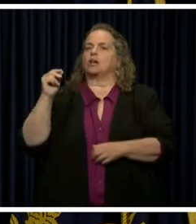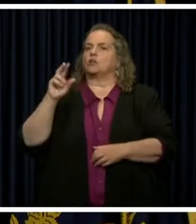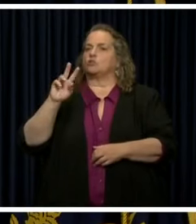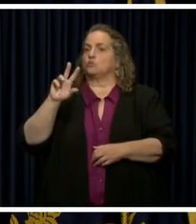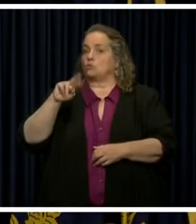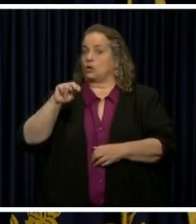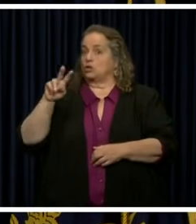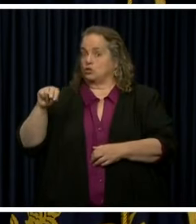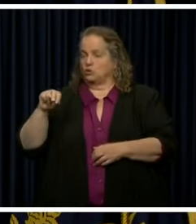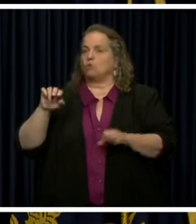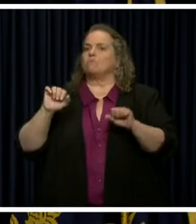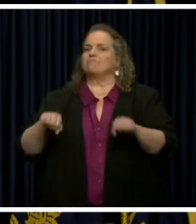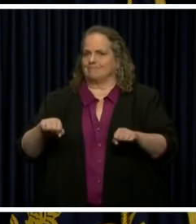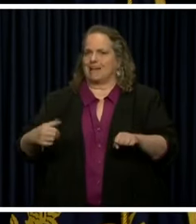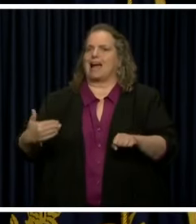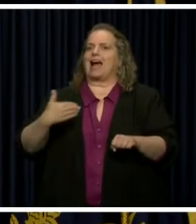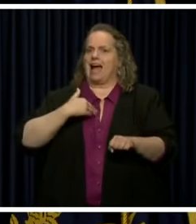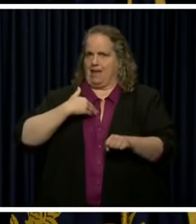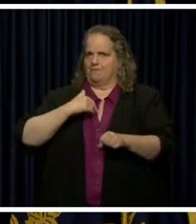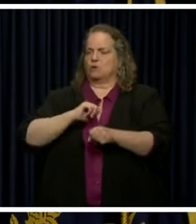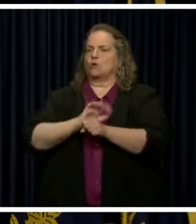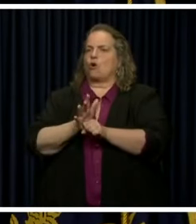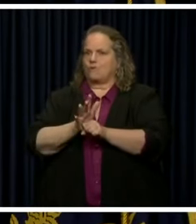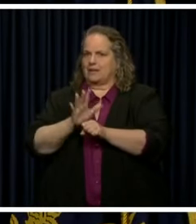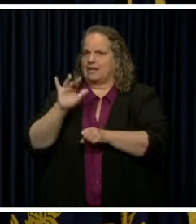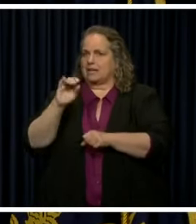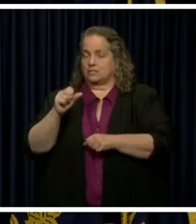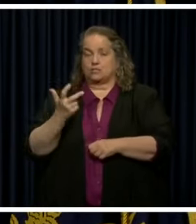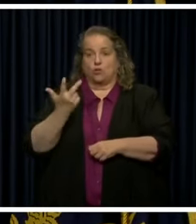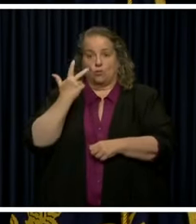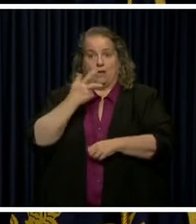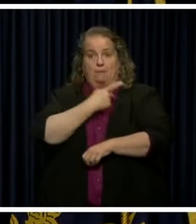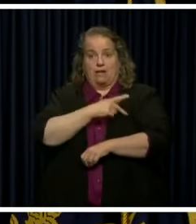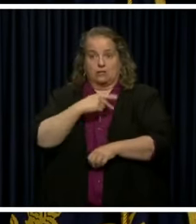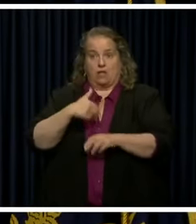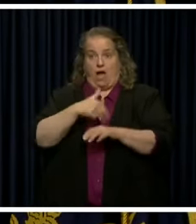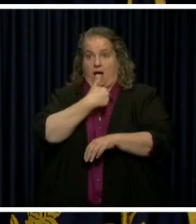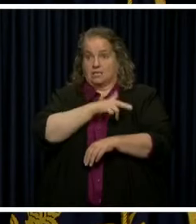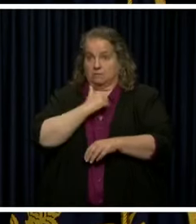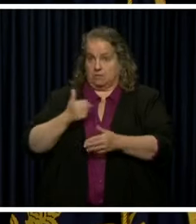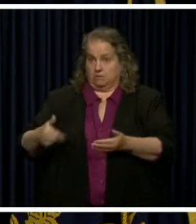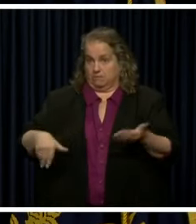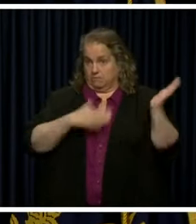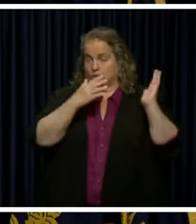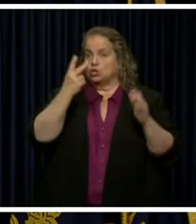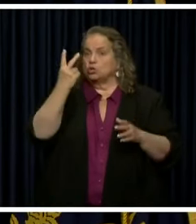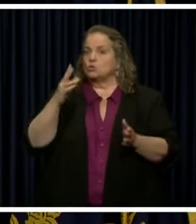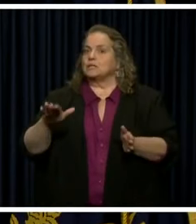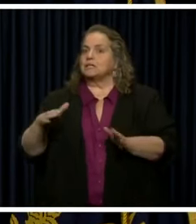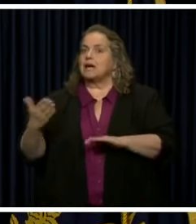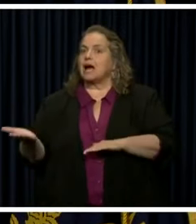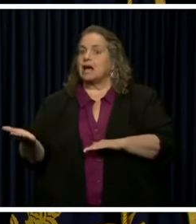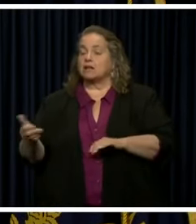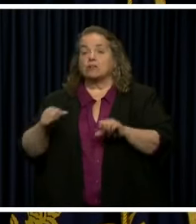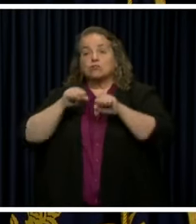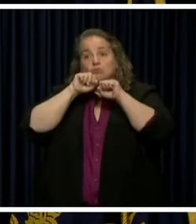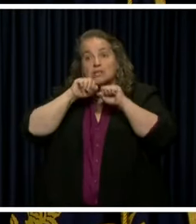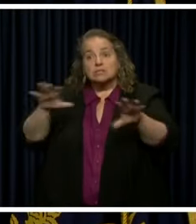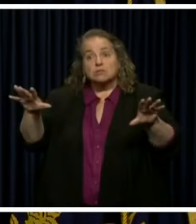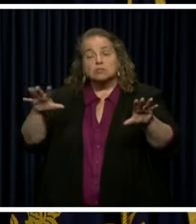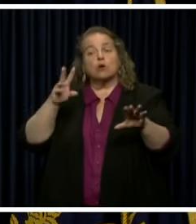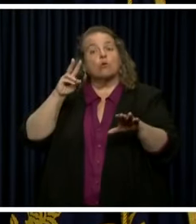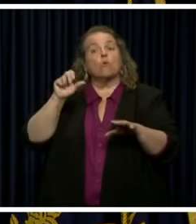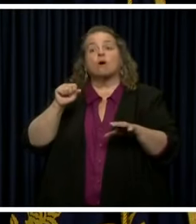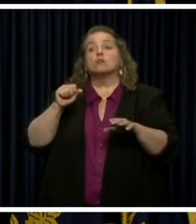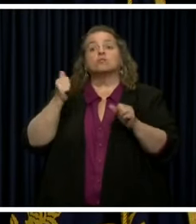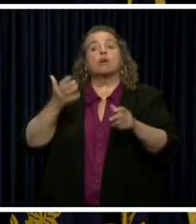COVID-19 cases occurred. 3 patients were hospitalized and 2 died. The transmission was likely facilitated